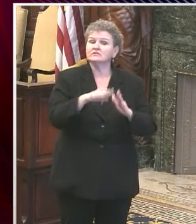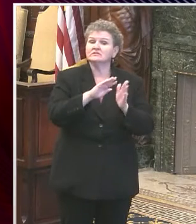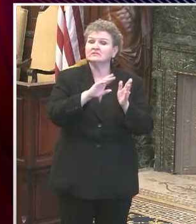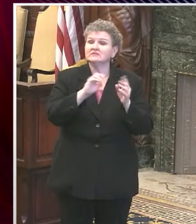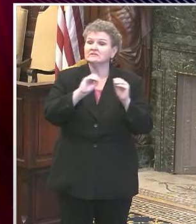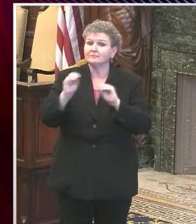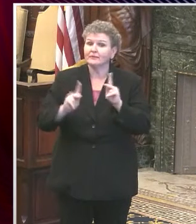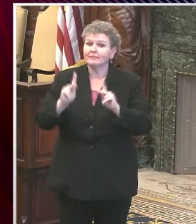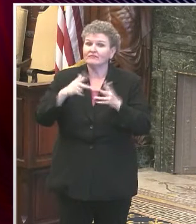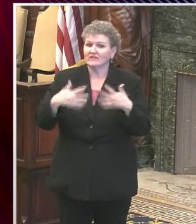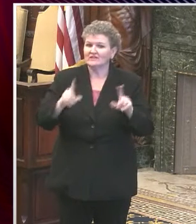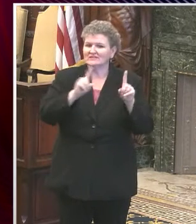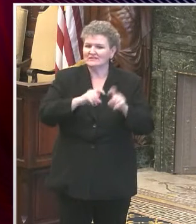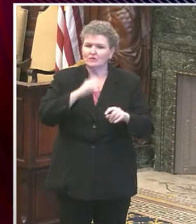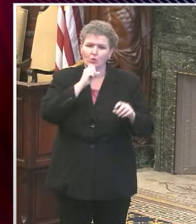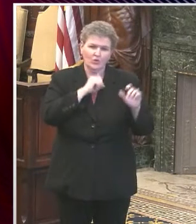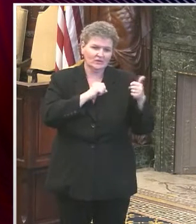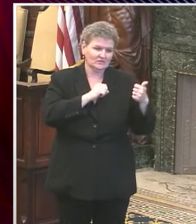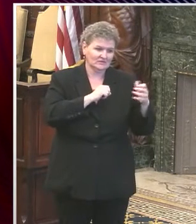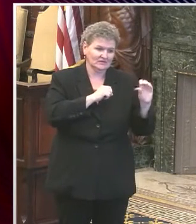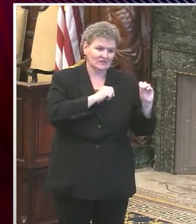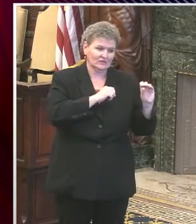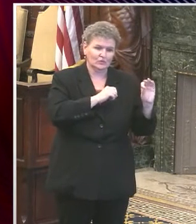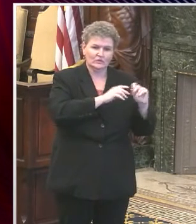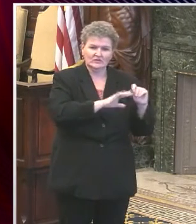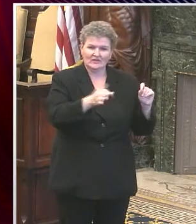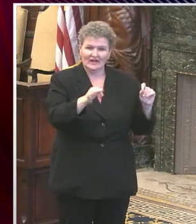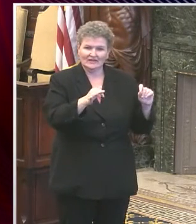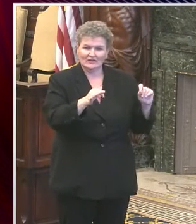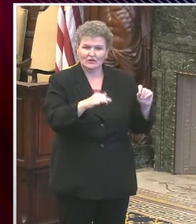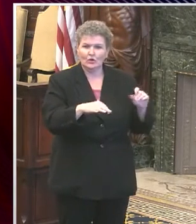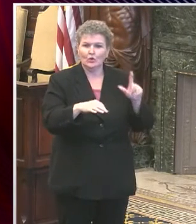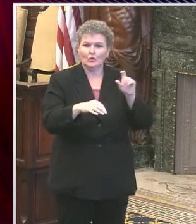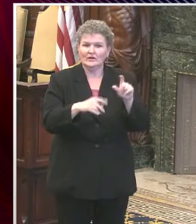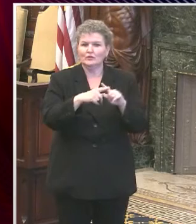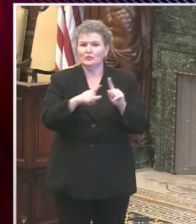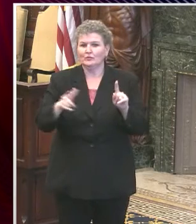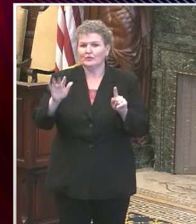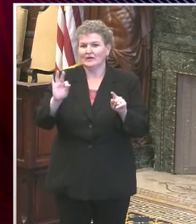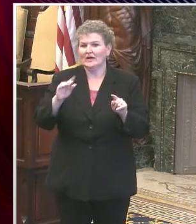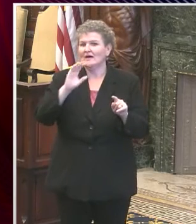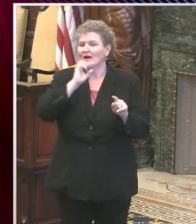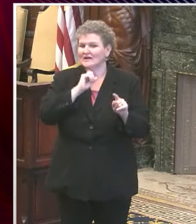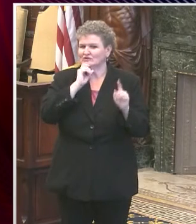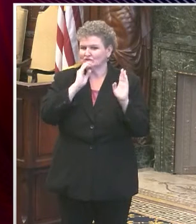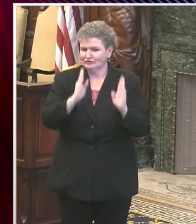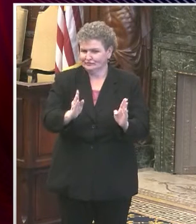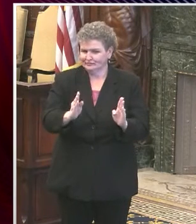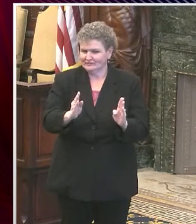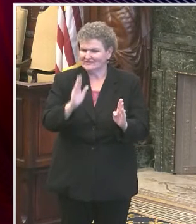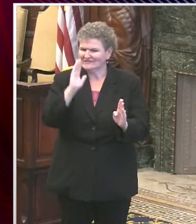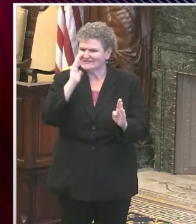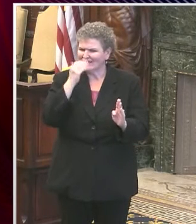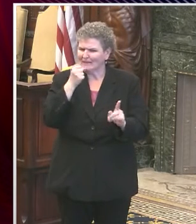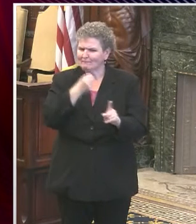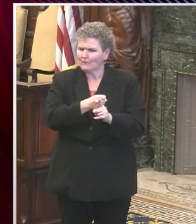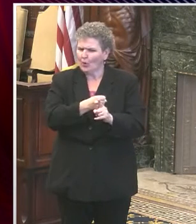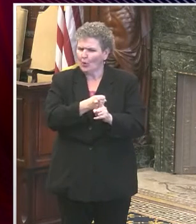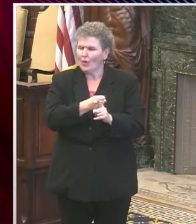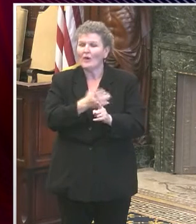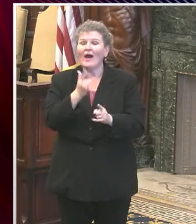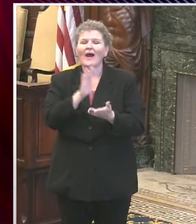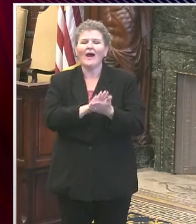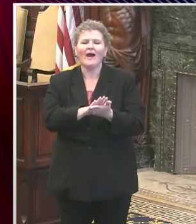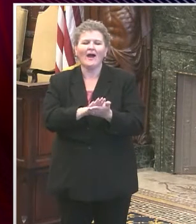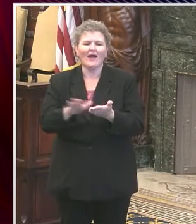10 to 19 age group or the 20 to 29 age group. And that's reflecting the impact of the college outbreaks we're seeing here in the city.